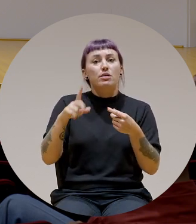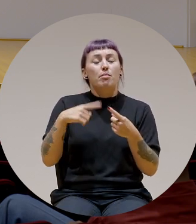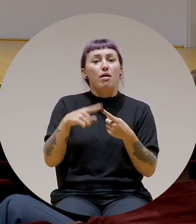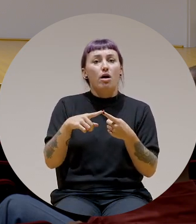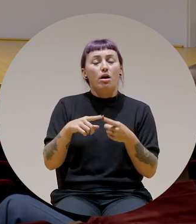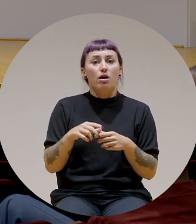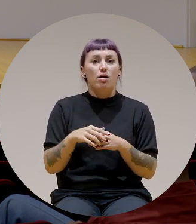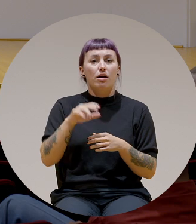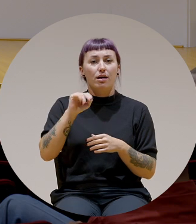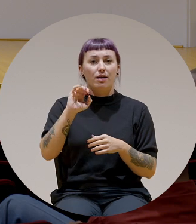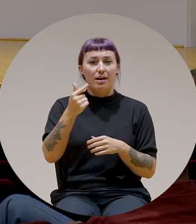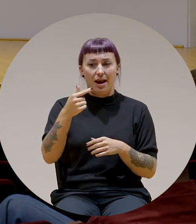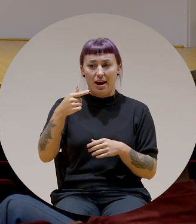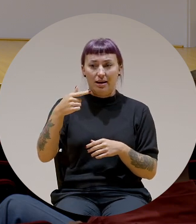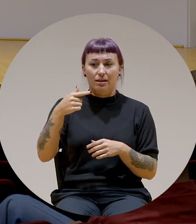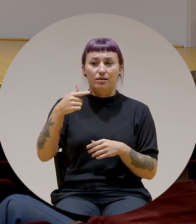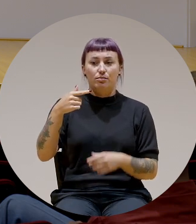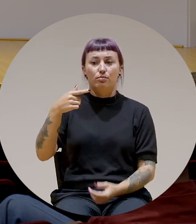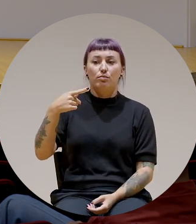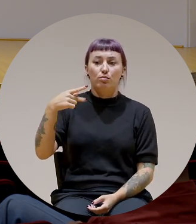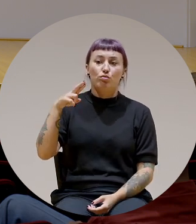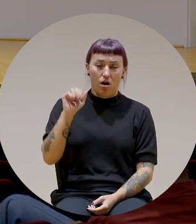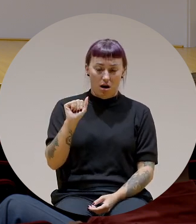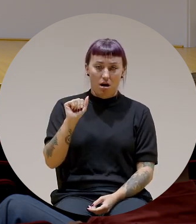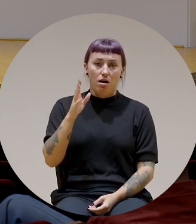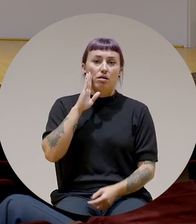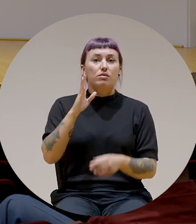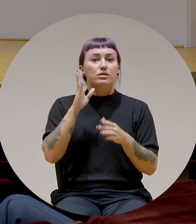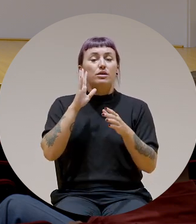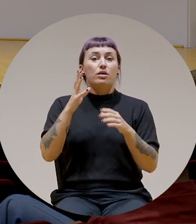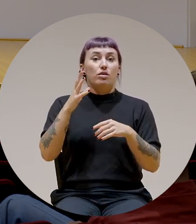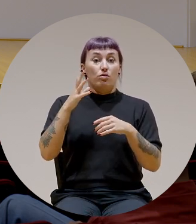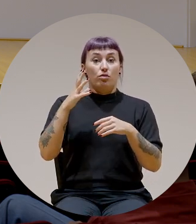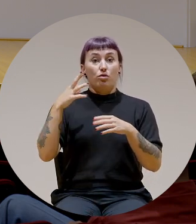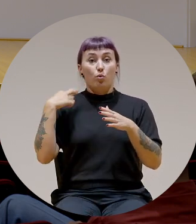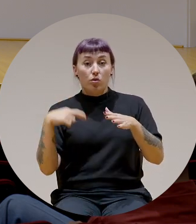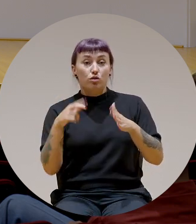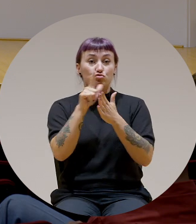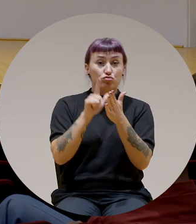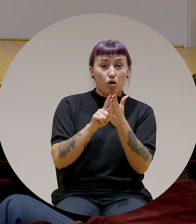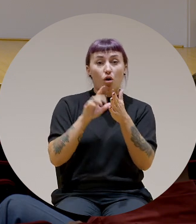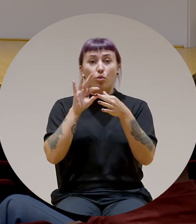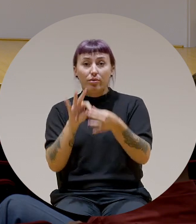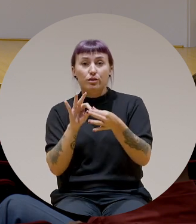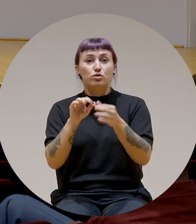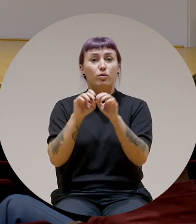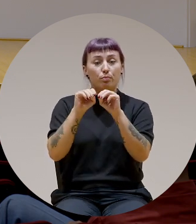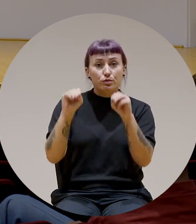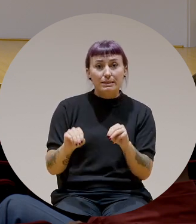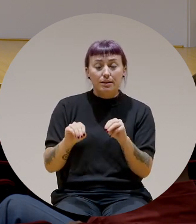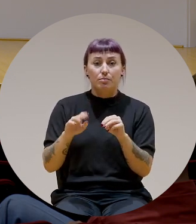speak on the NAGPRA and the state of the regulations and laws and what that means to